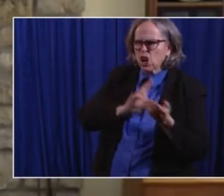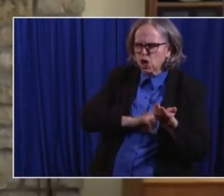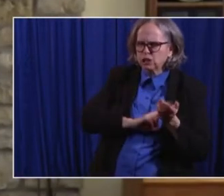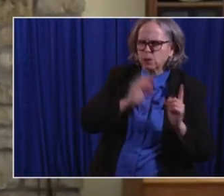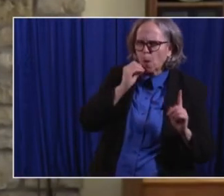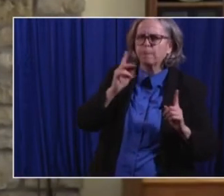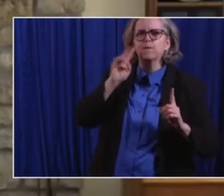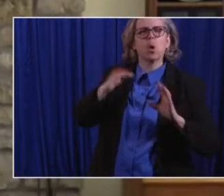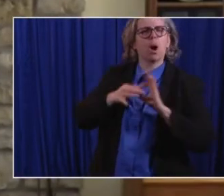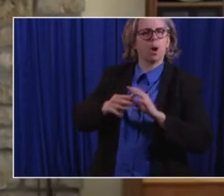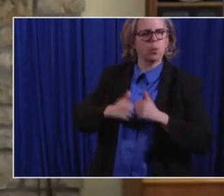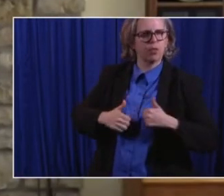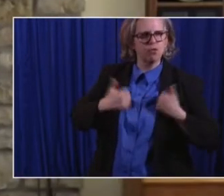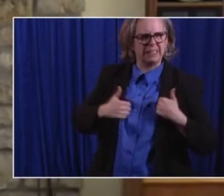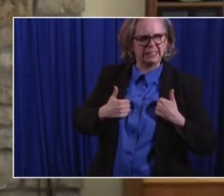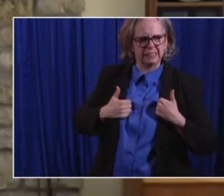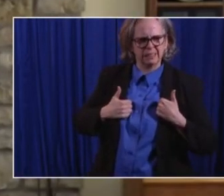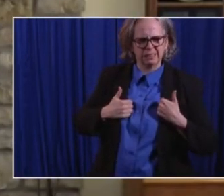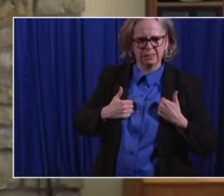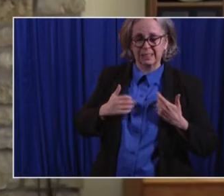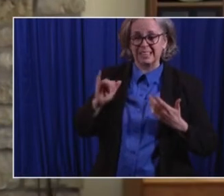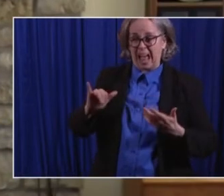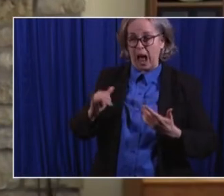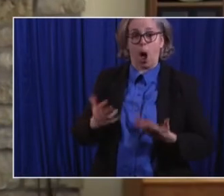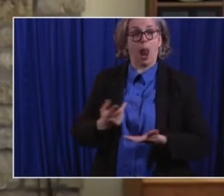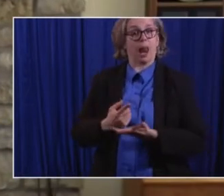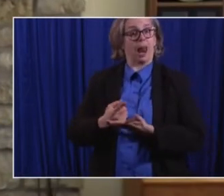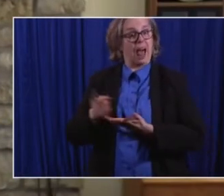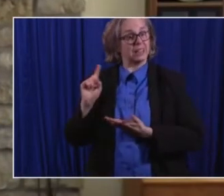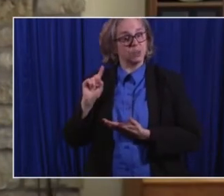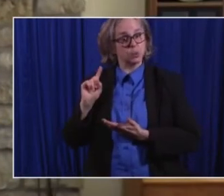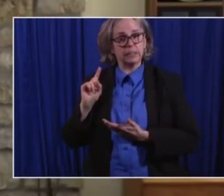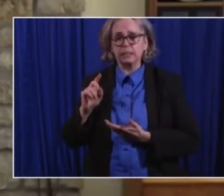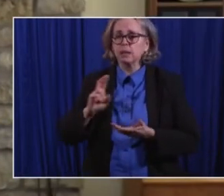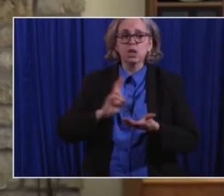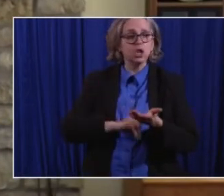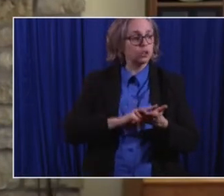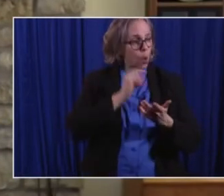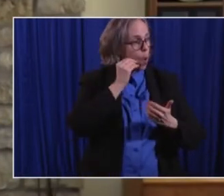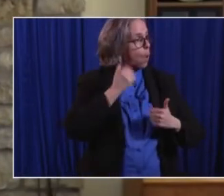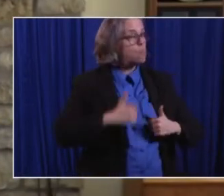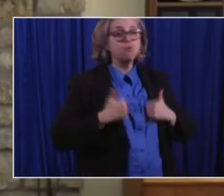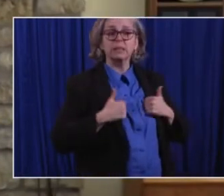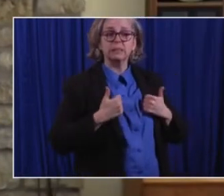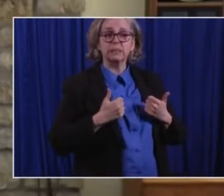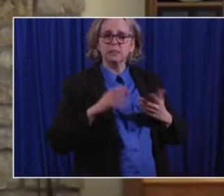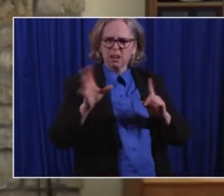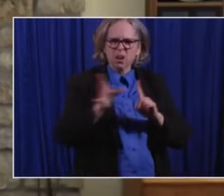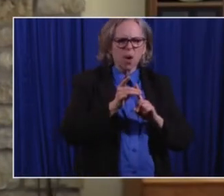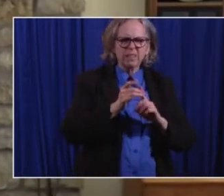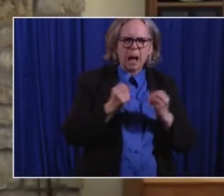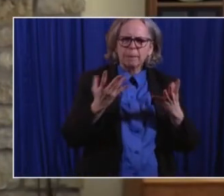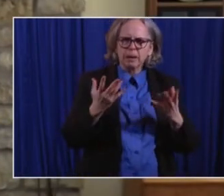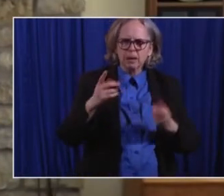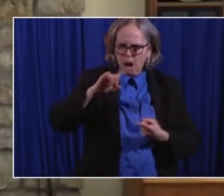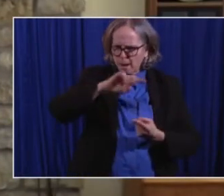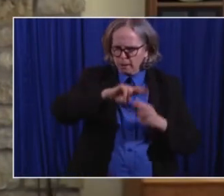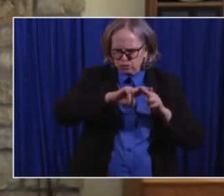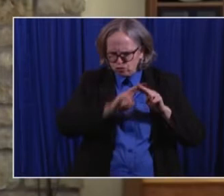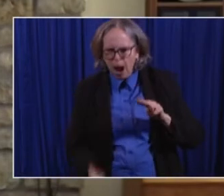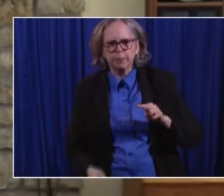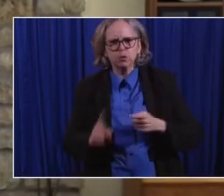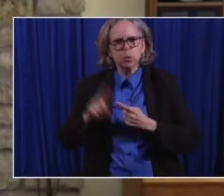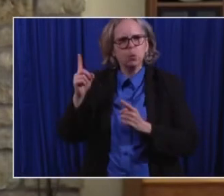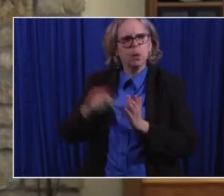Last week, a snapshot, number of nursing home residents with COVID was down to about 1,000. Another way to look at